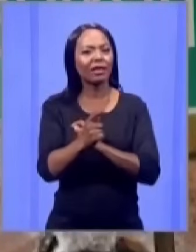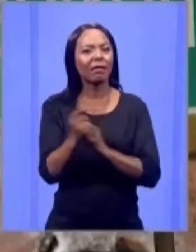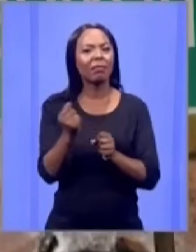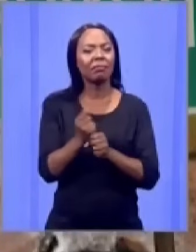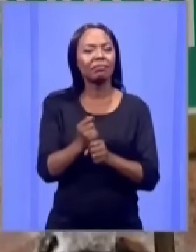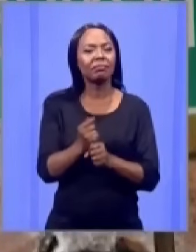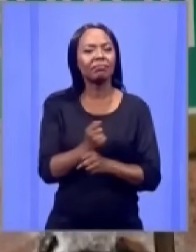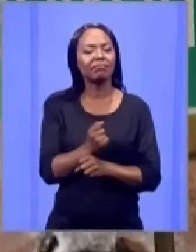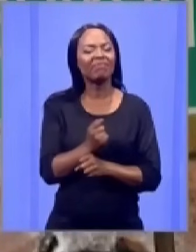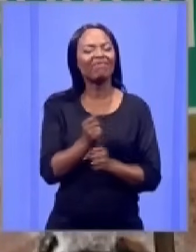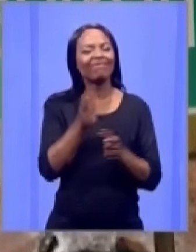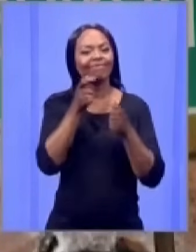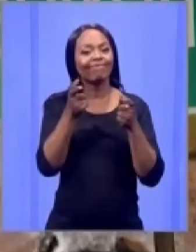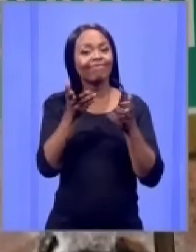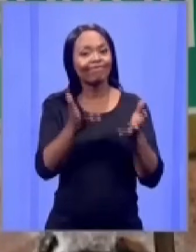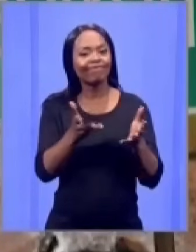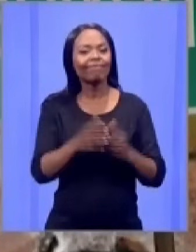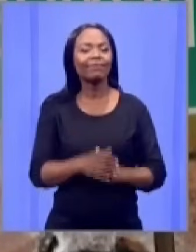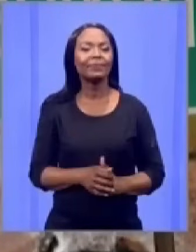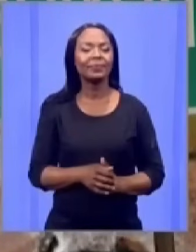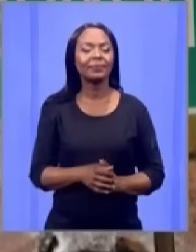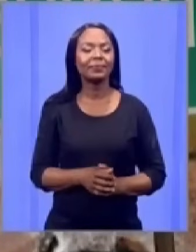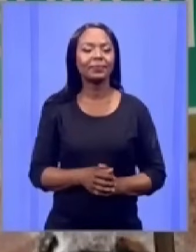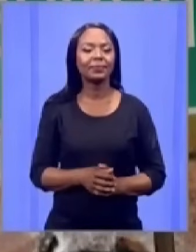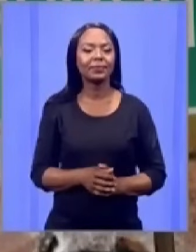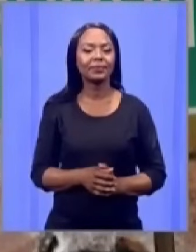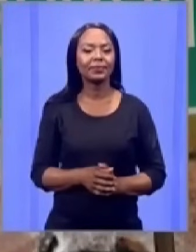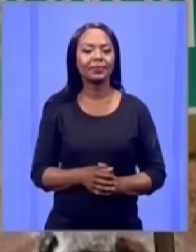lebitso. Maikutlo a lona ke ana a latela ka kgatiso ya WhatsApp.